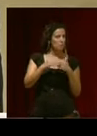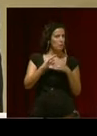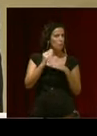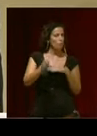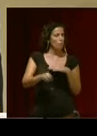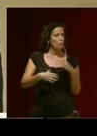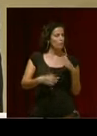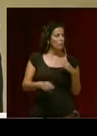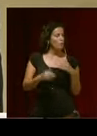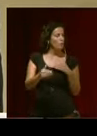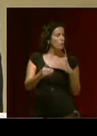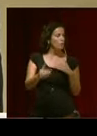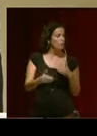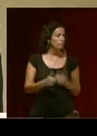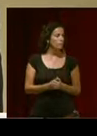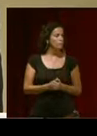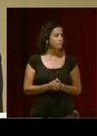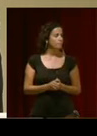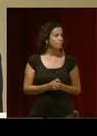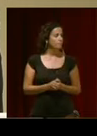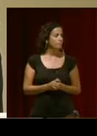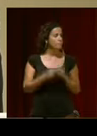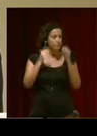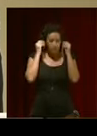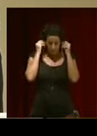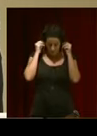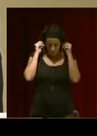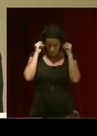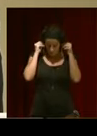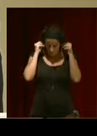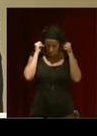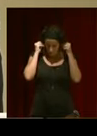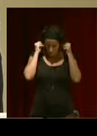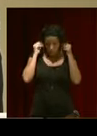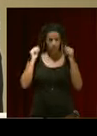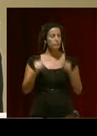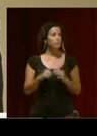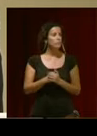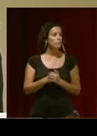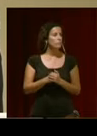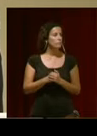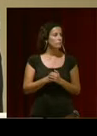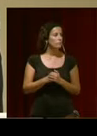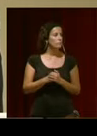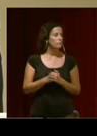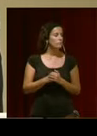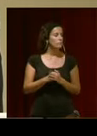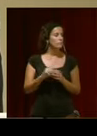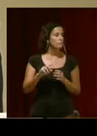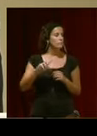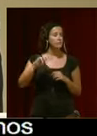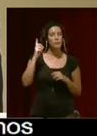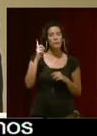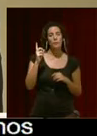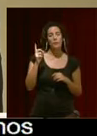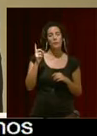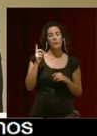could answer more clearly. What's your estimate? When do you think this platform will be